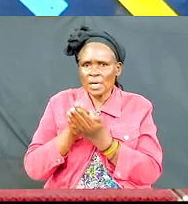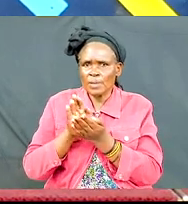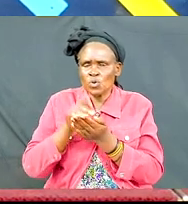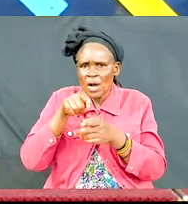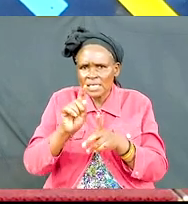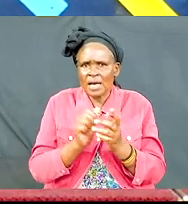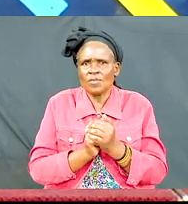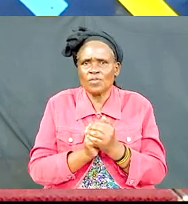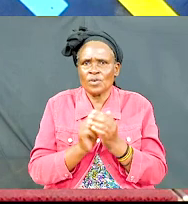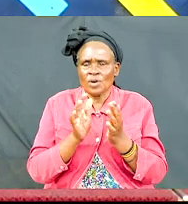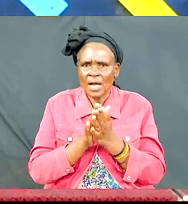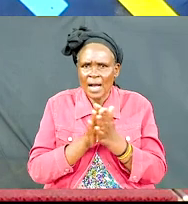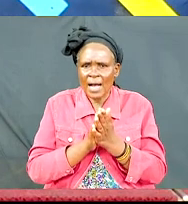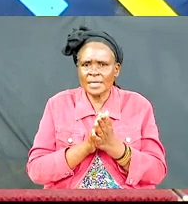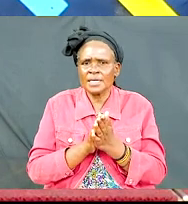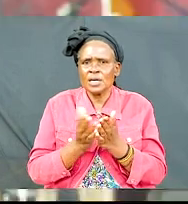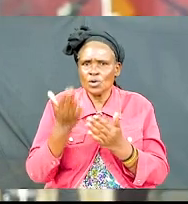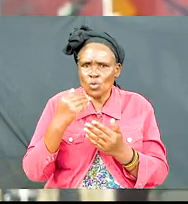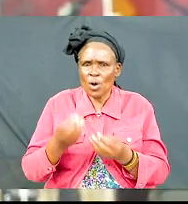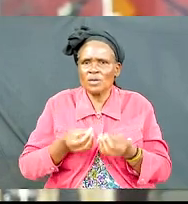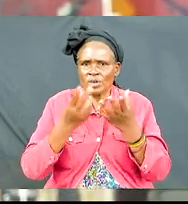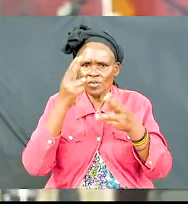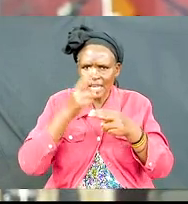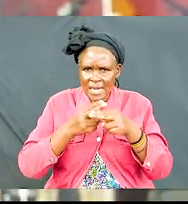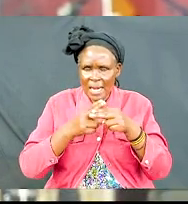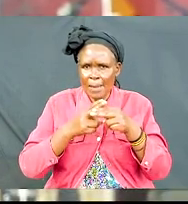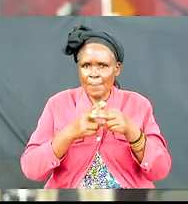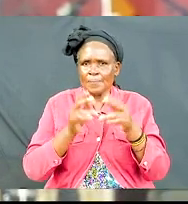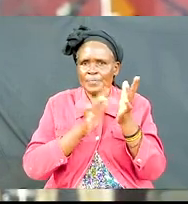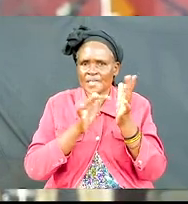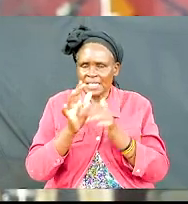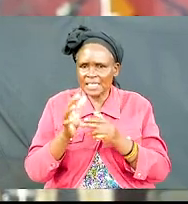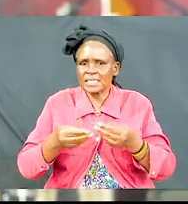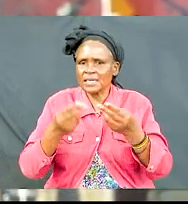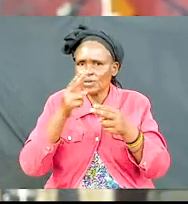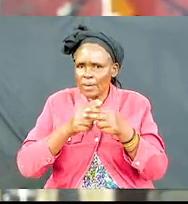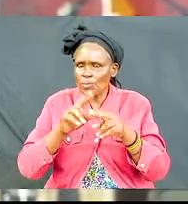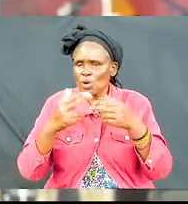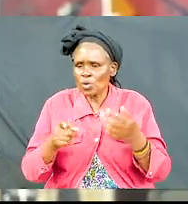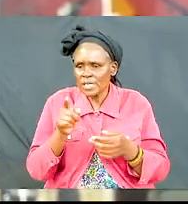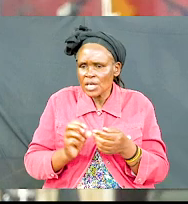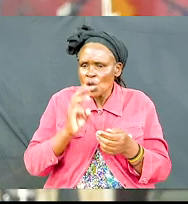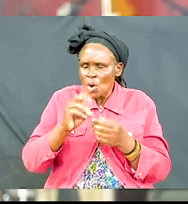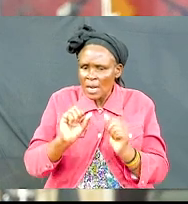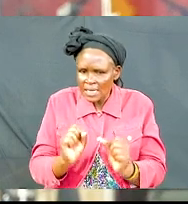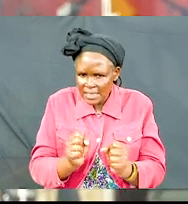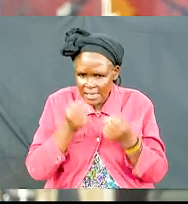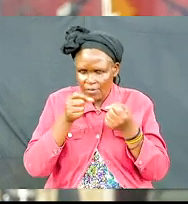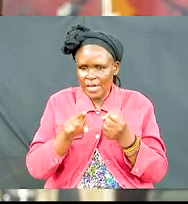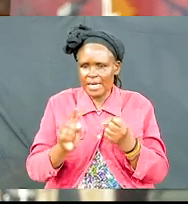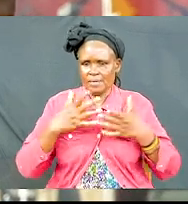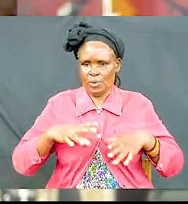21, and you are to give him the name Jesus, because he will save his people from their